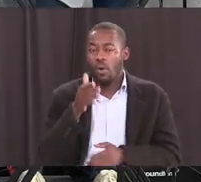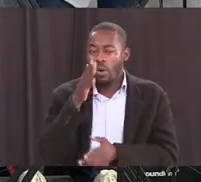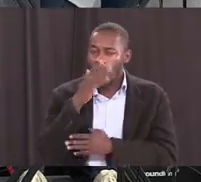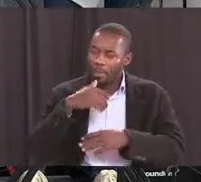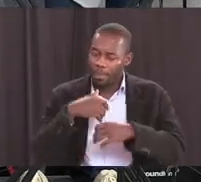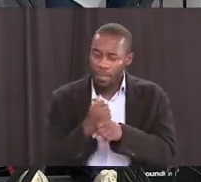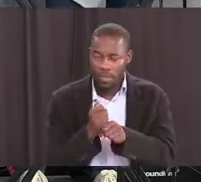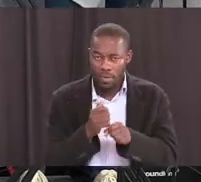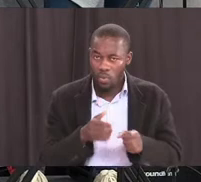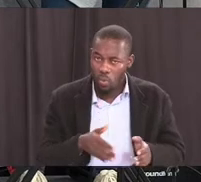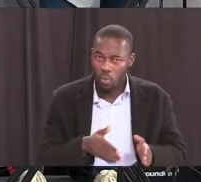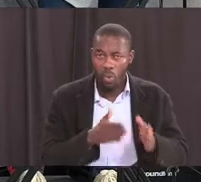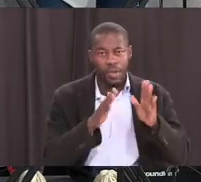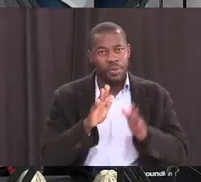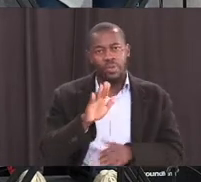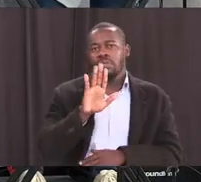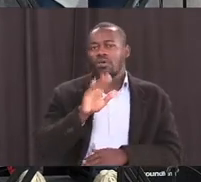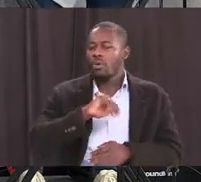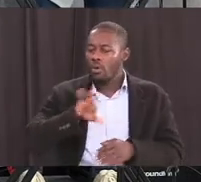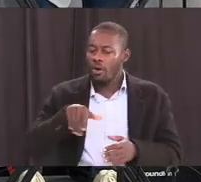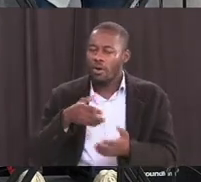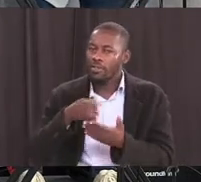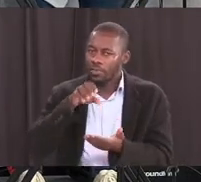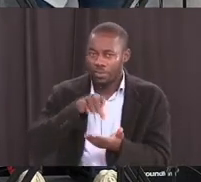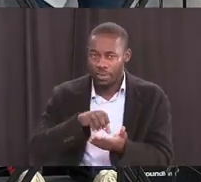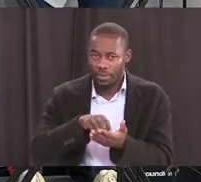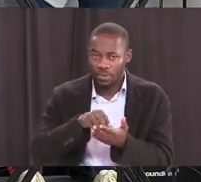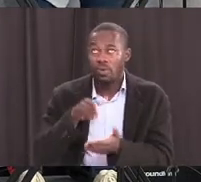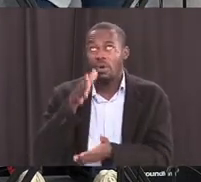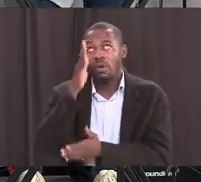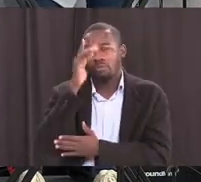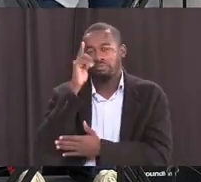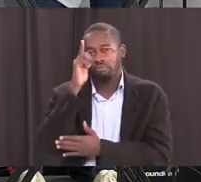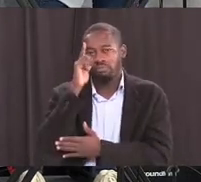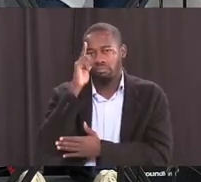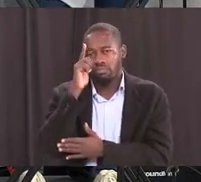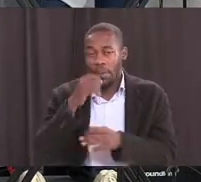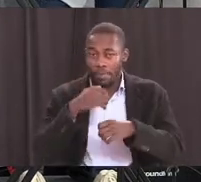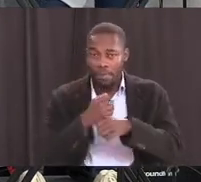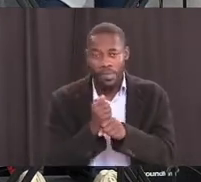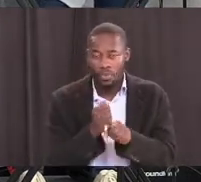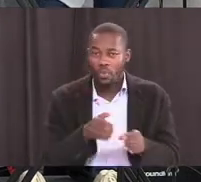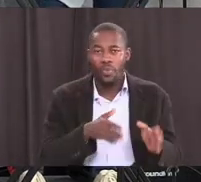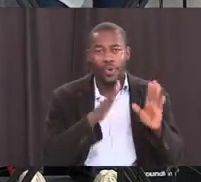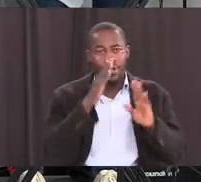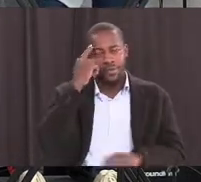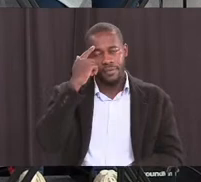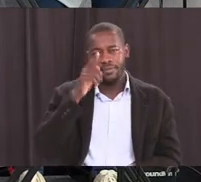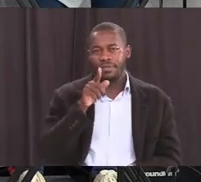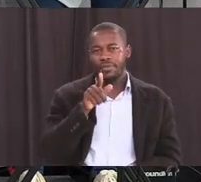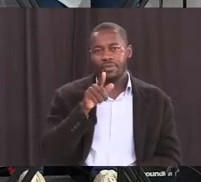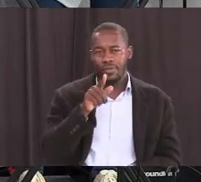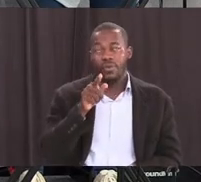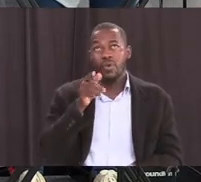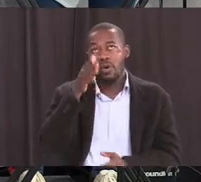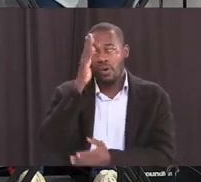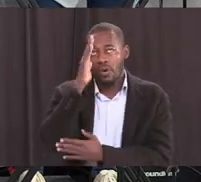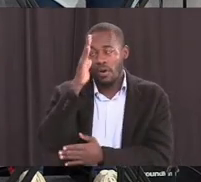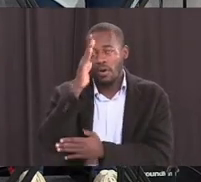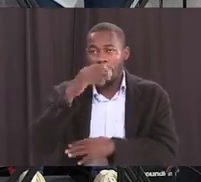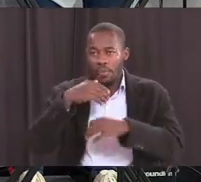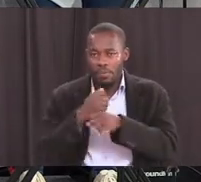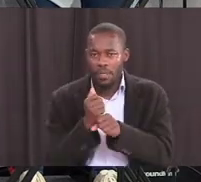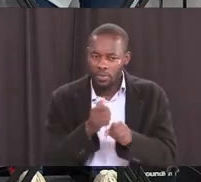every circumstance, because that's what He did for the apostles, and that's what He does for us. He makes a way